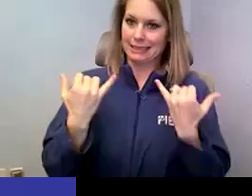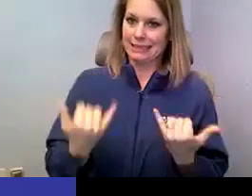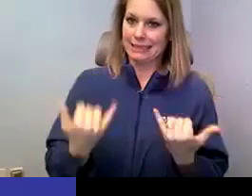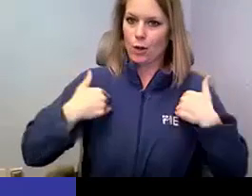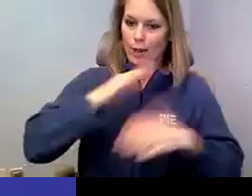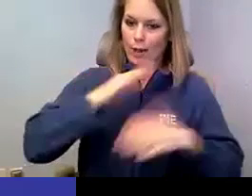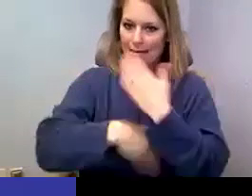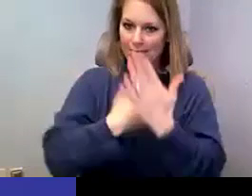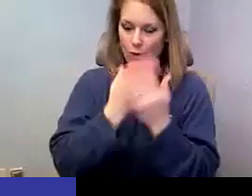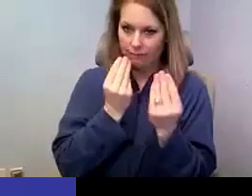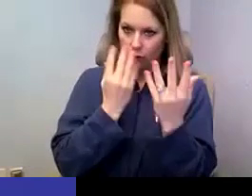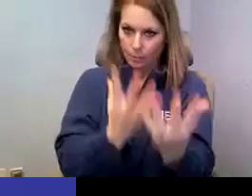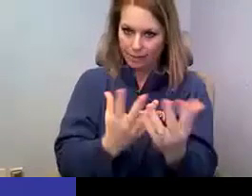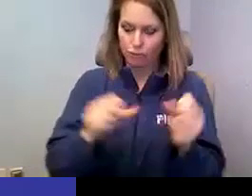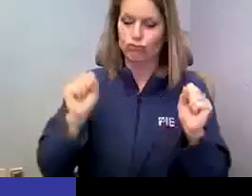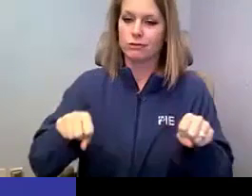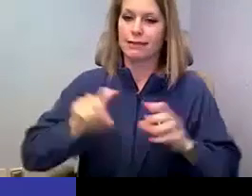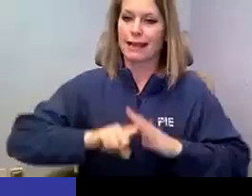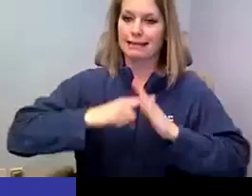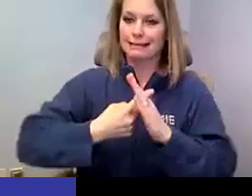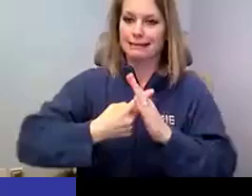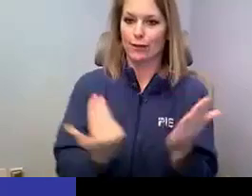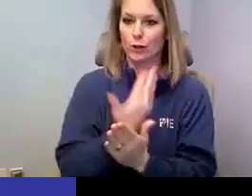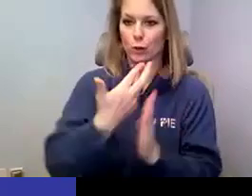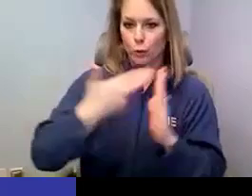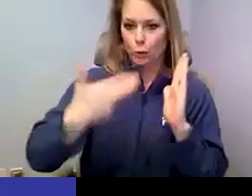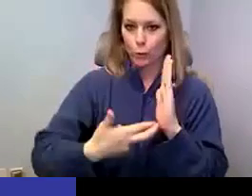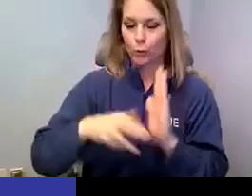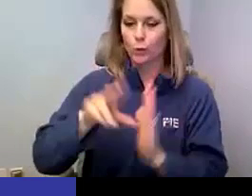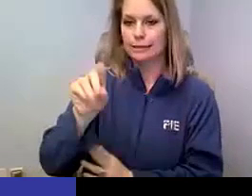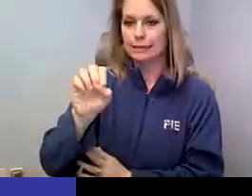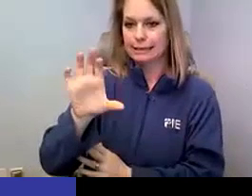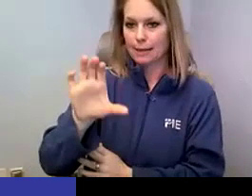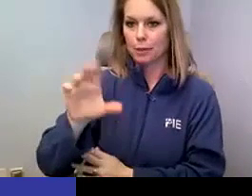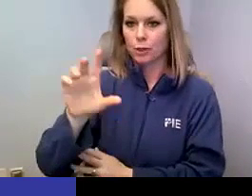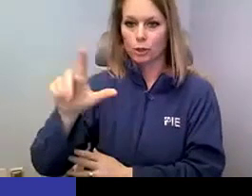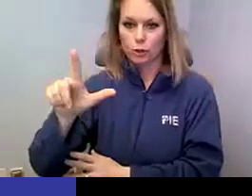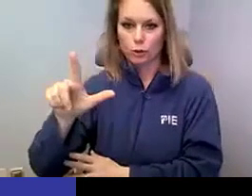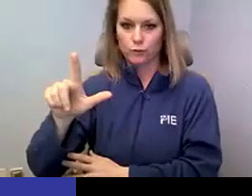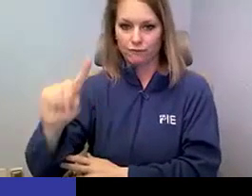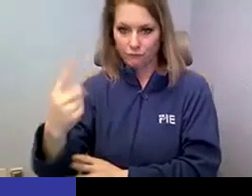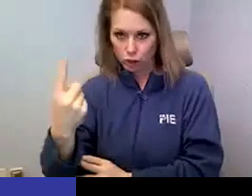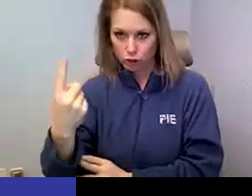starting on December 1st, 2021.